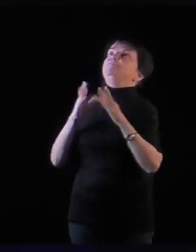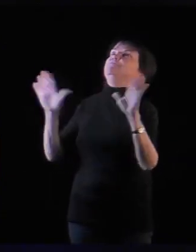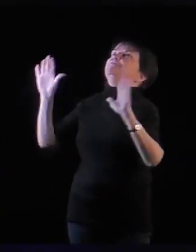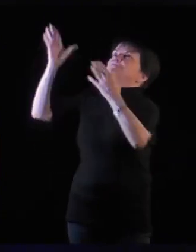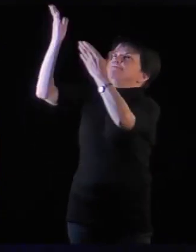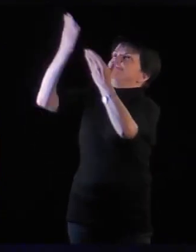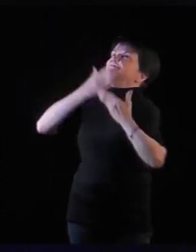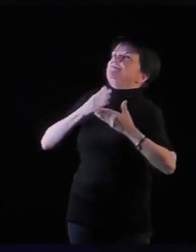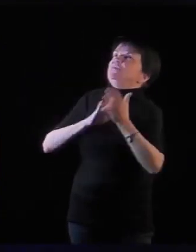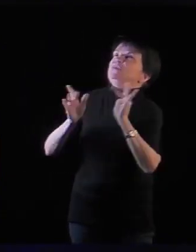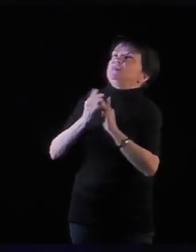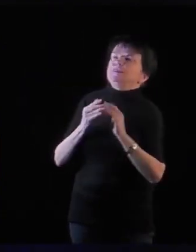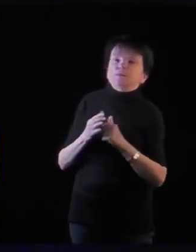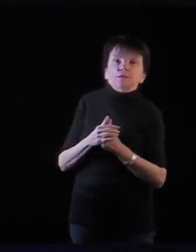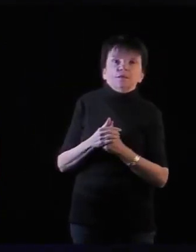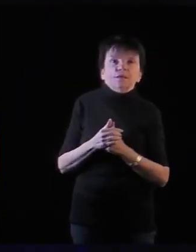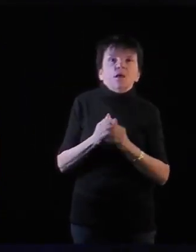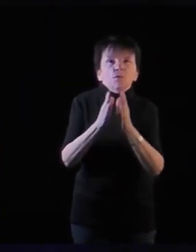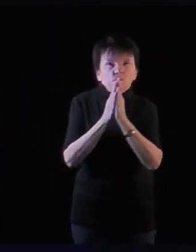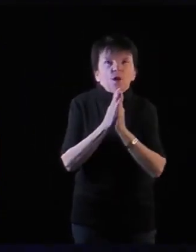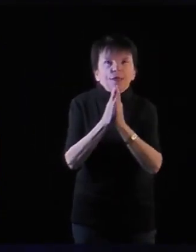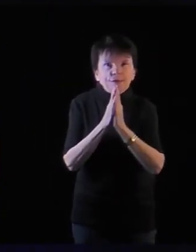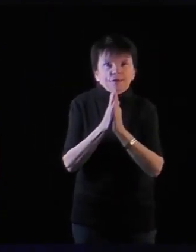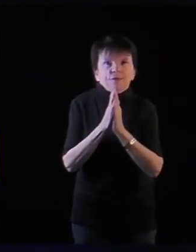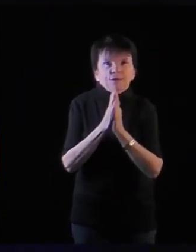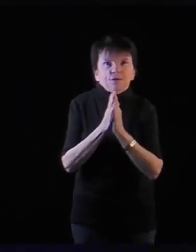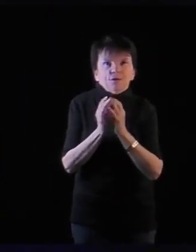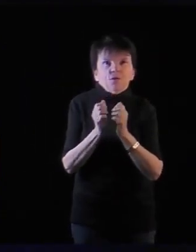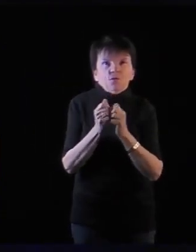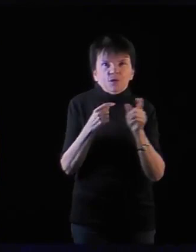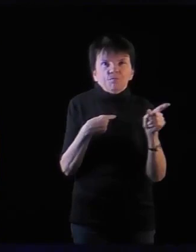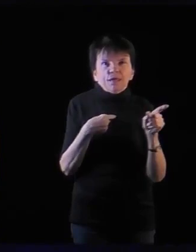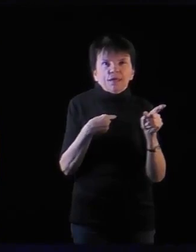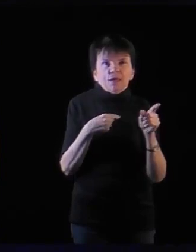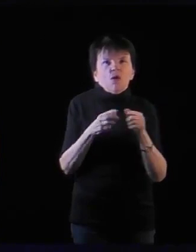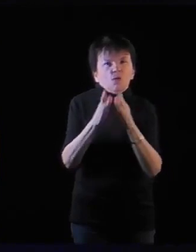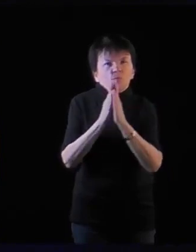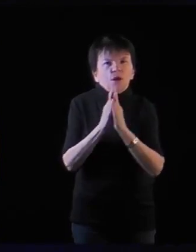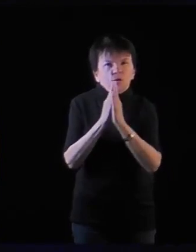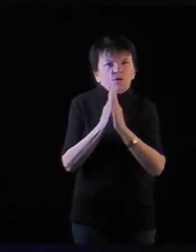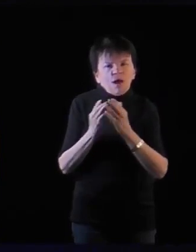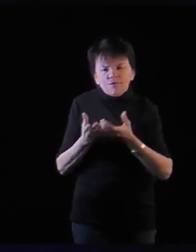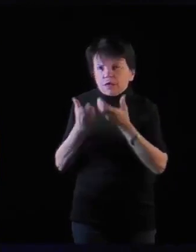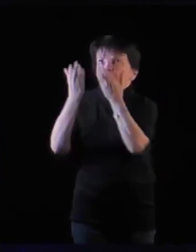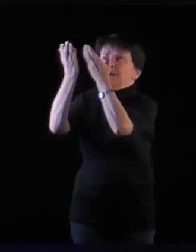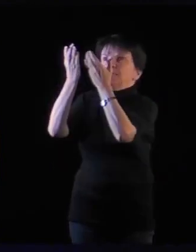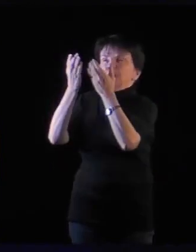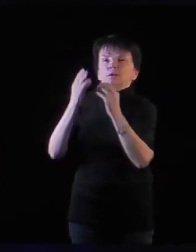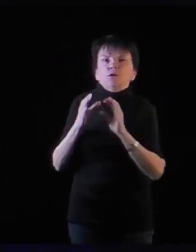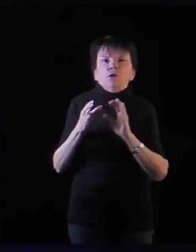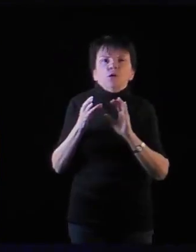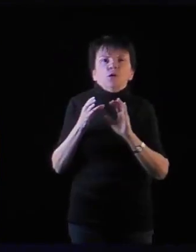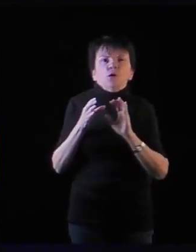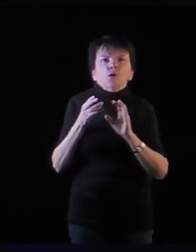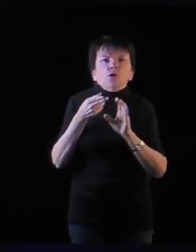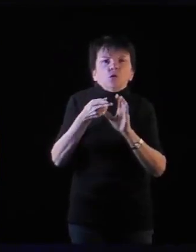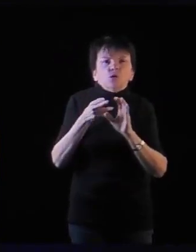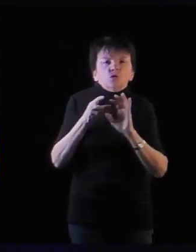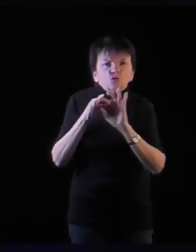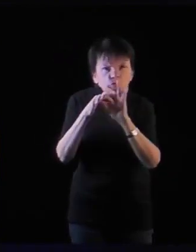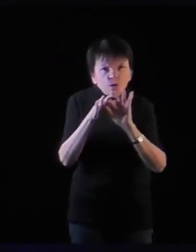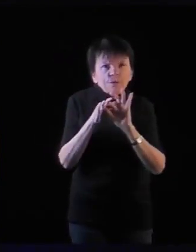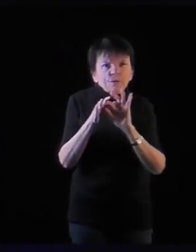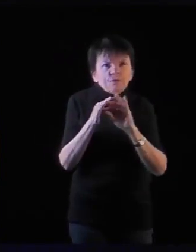with me, a prayer that we pray every week, a prayer of commitment. Join me in this prayer today, if you